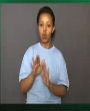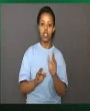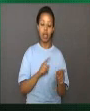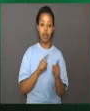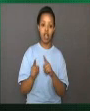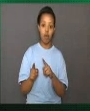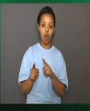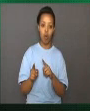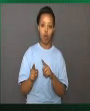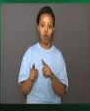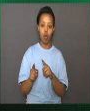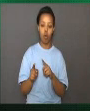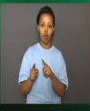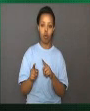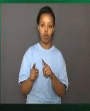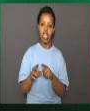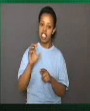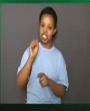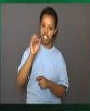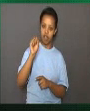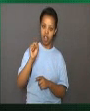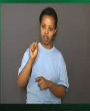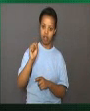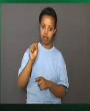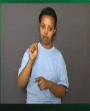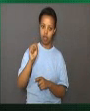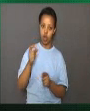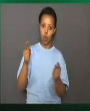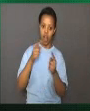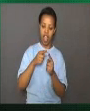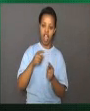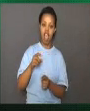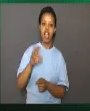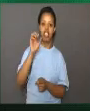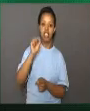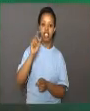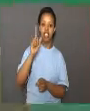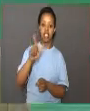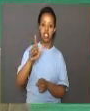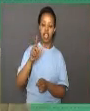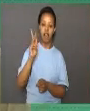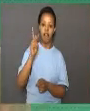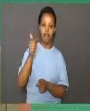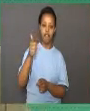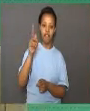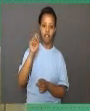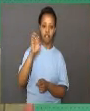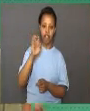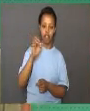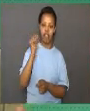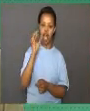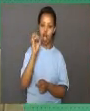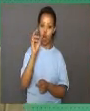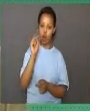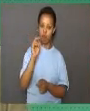involves the oxidization of sulfur into sulfate ions. Did you answer